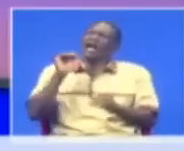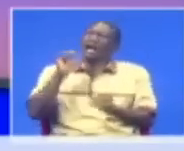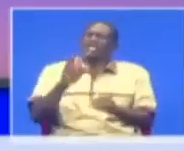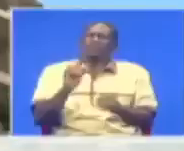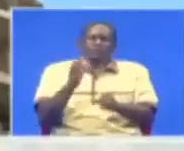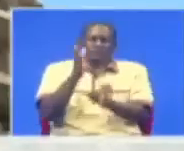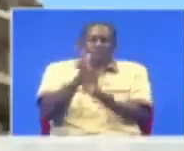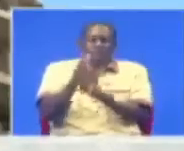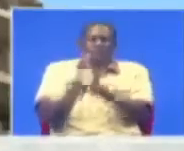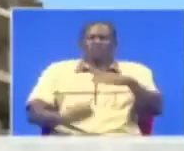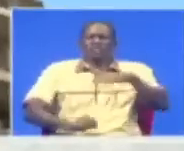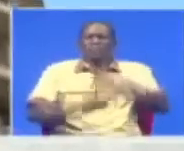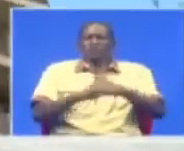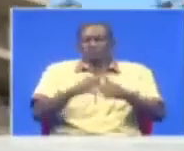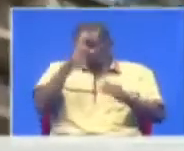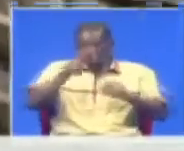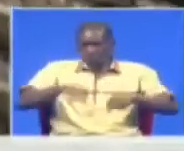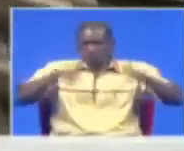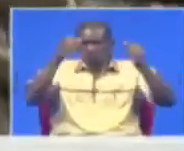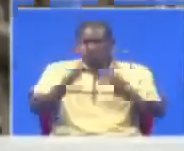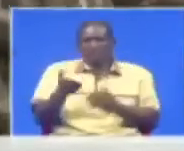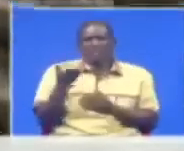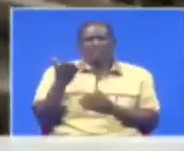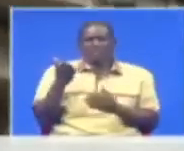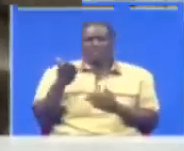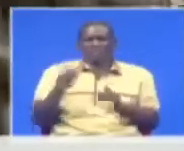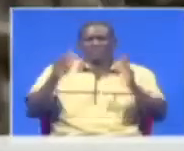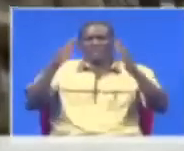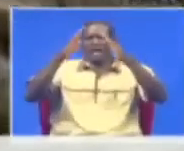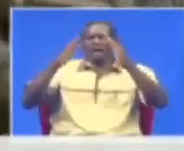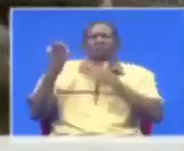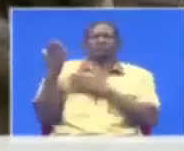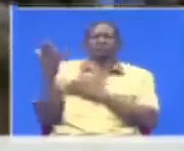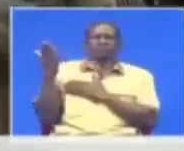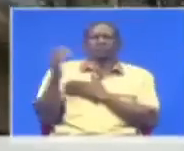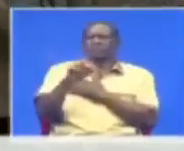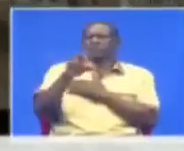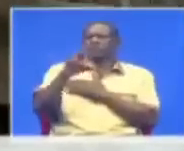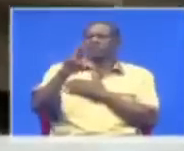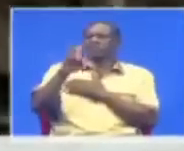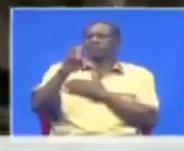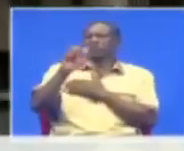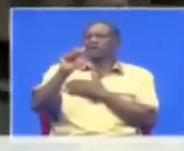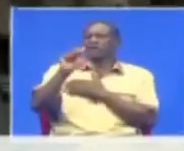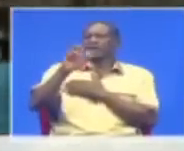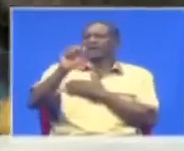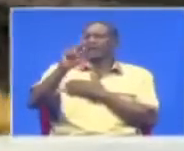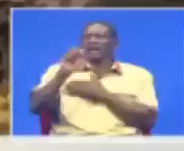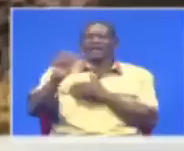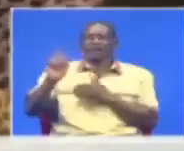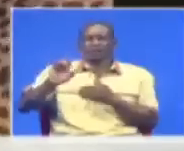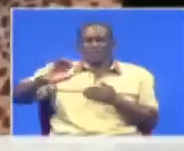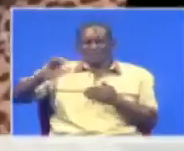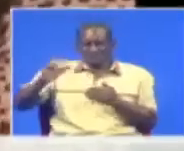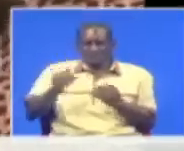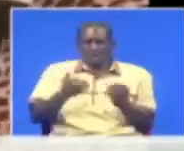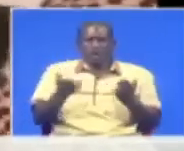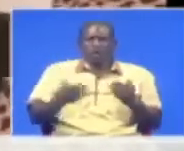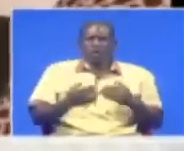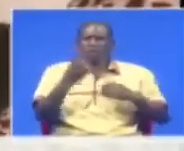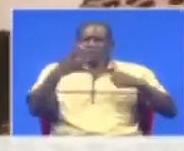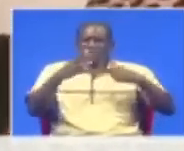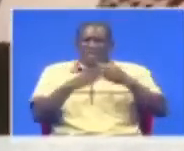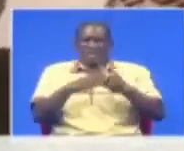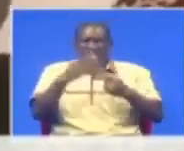officers. This apartment complex in Ruaraka, Nairobi County, was a scene for the death of 29-year-old